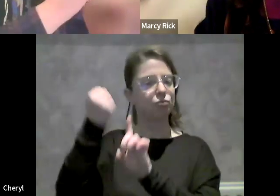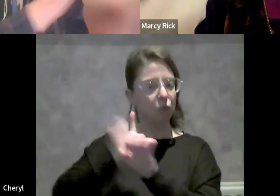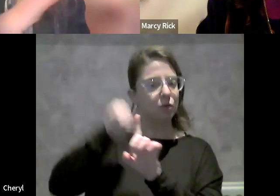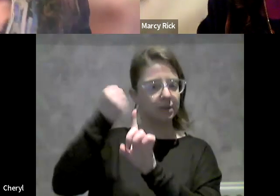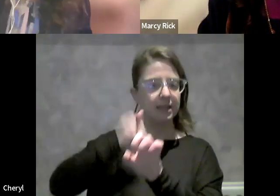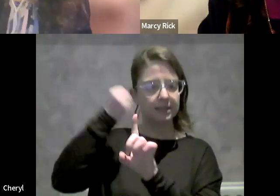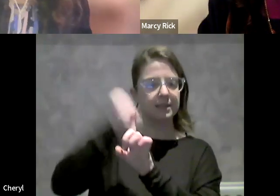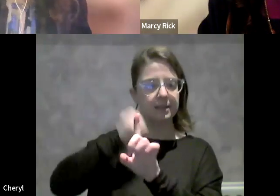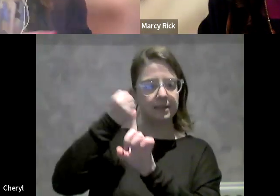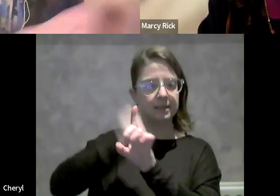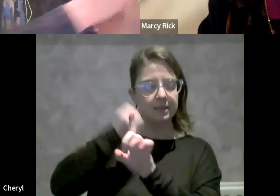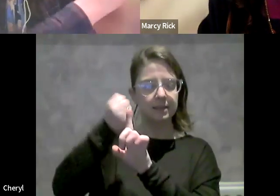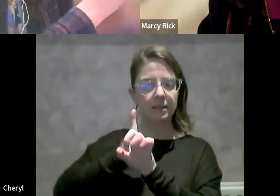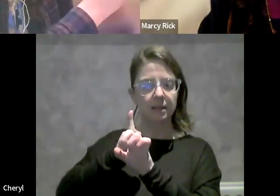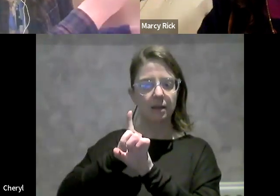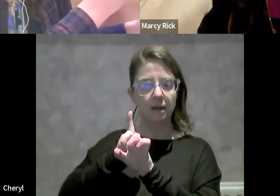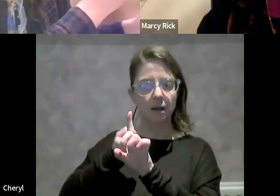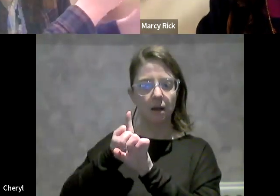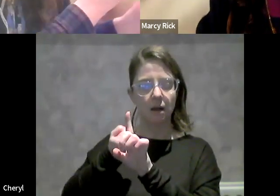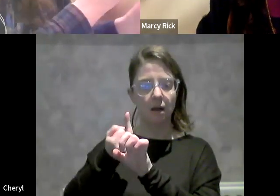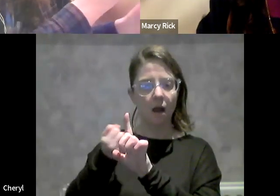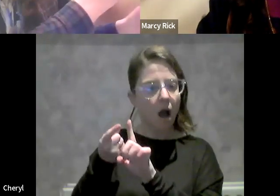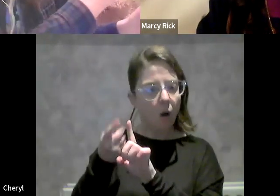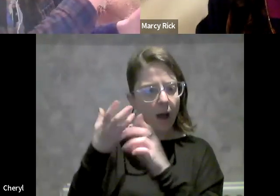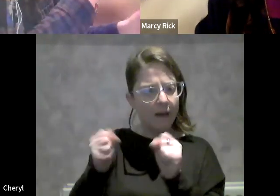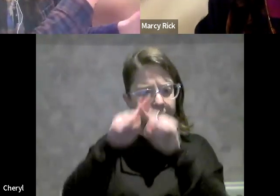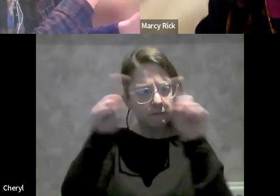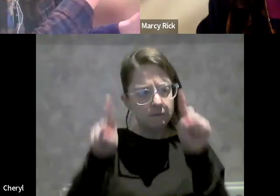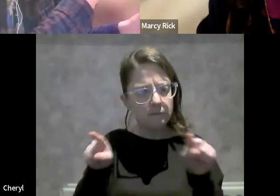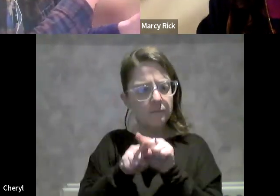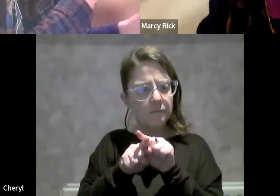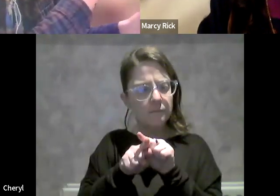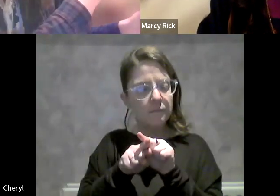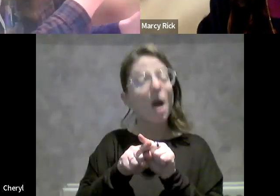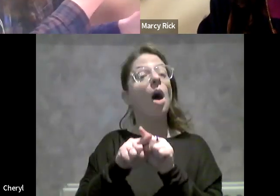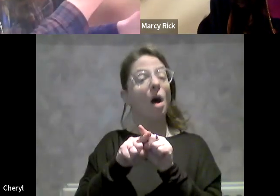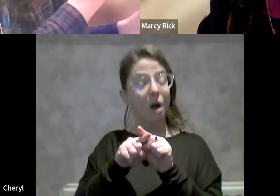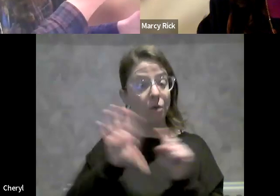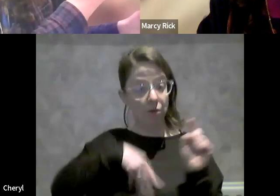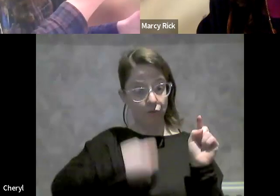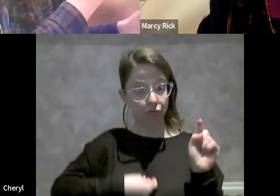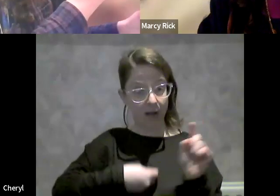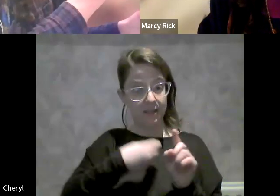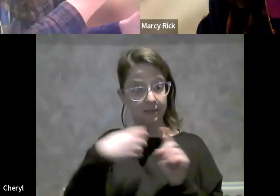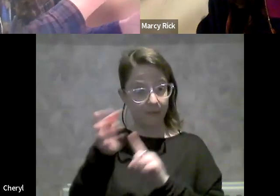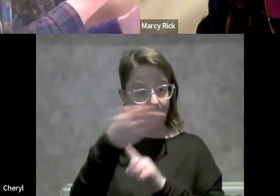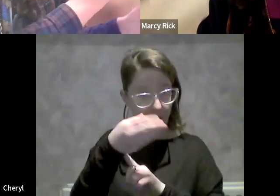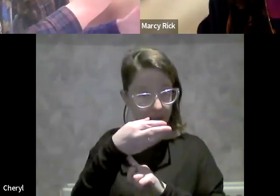protesters. What do we see on their signs? Trans flag, pride